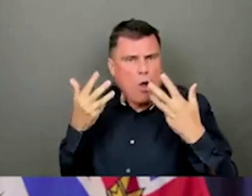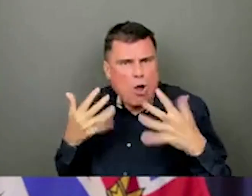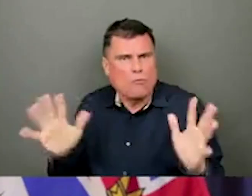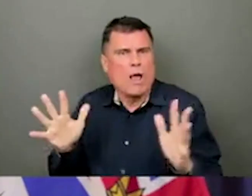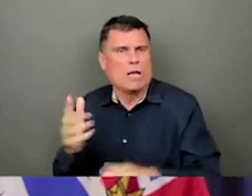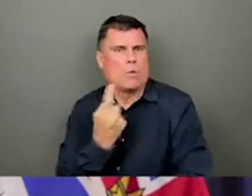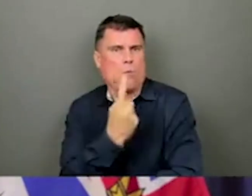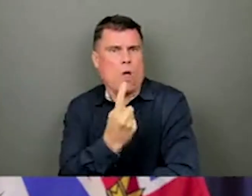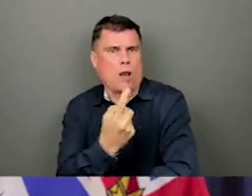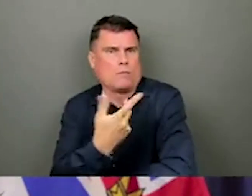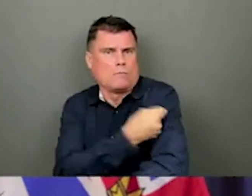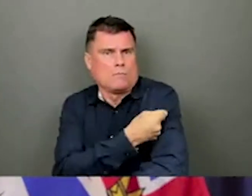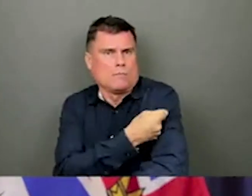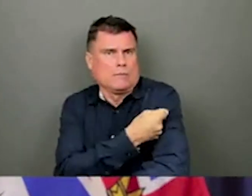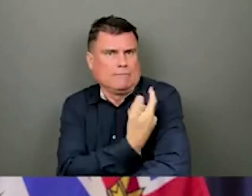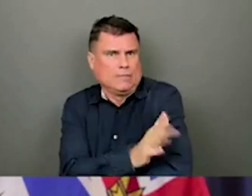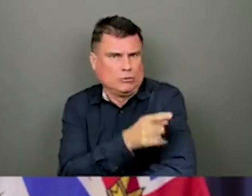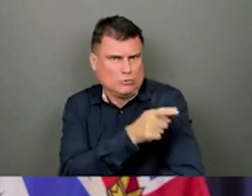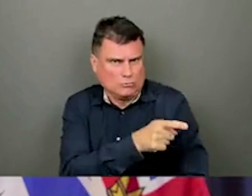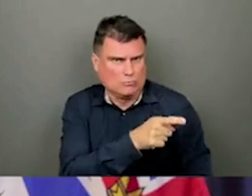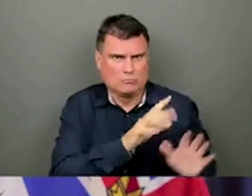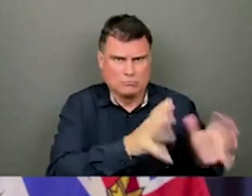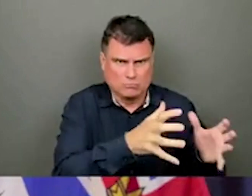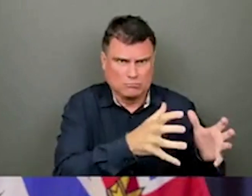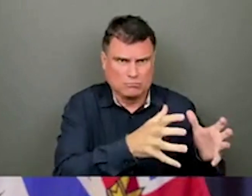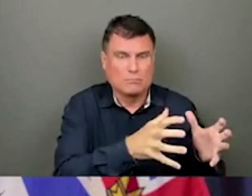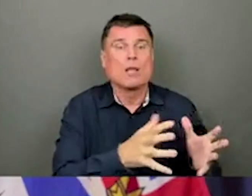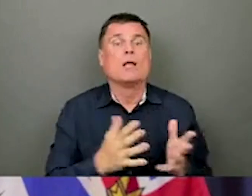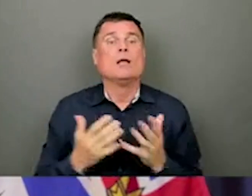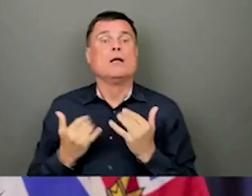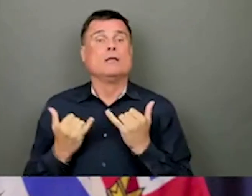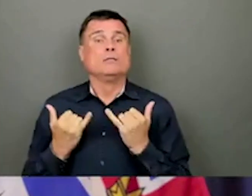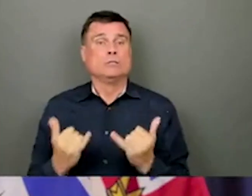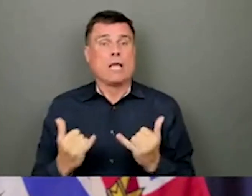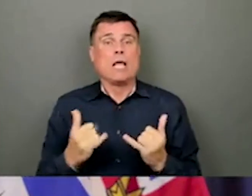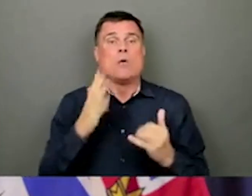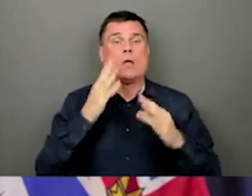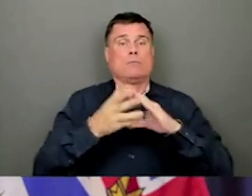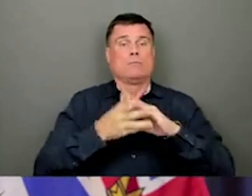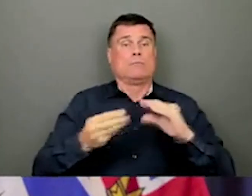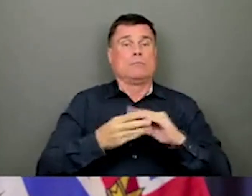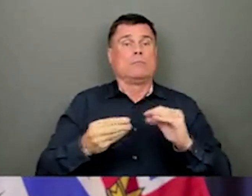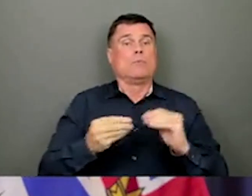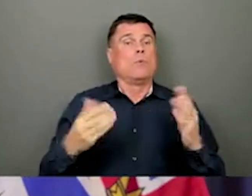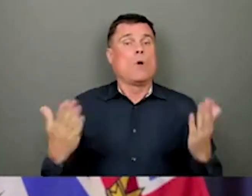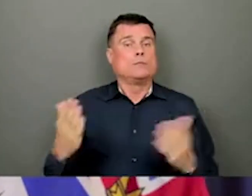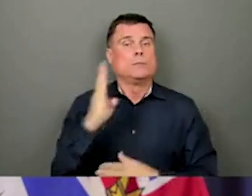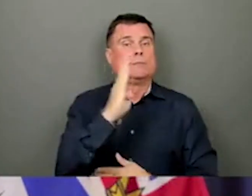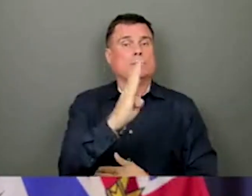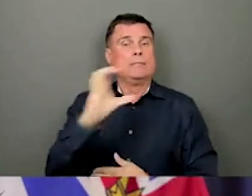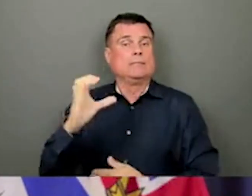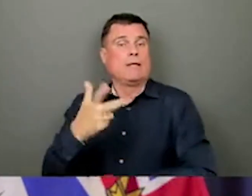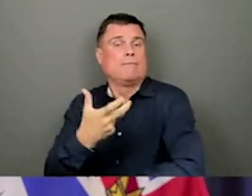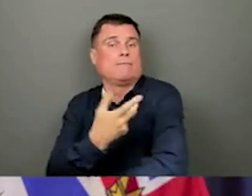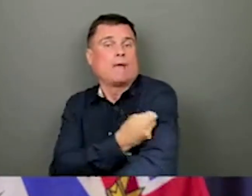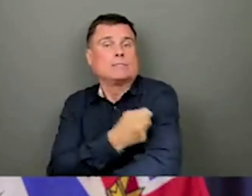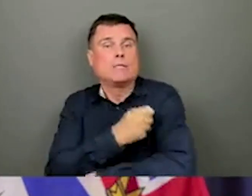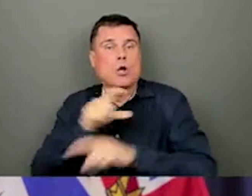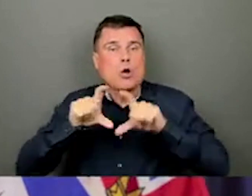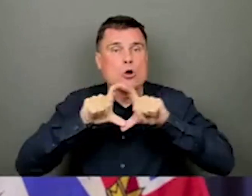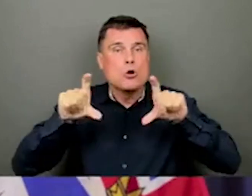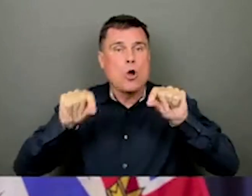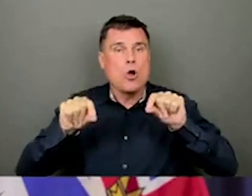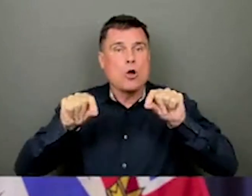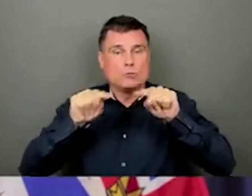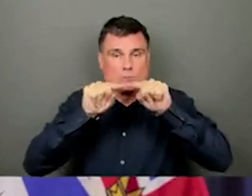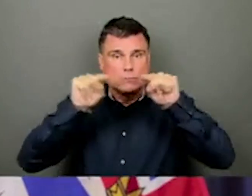And today, we are announcing the initiation of what we're calling the BC Vaccine Card to make sure that when you go out